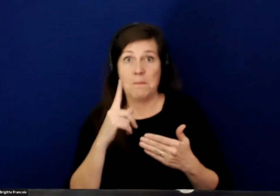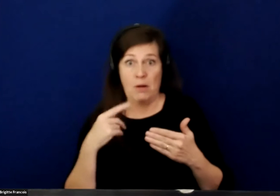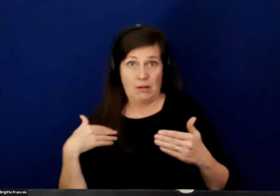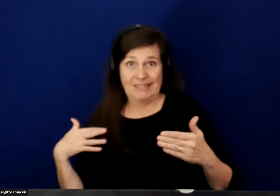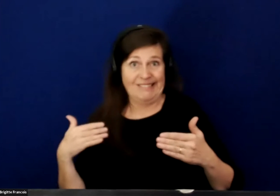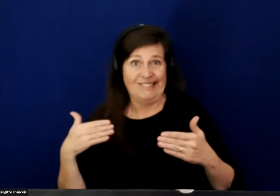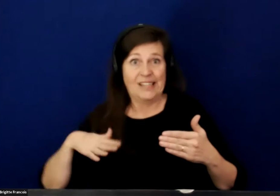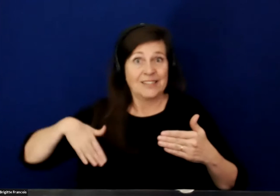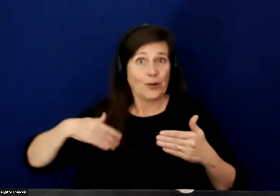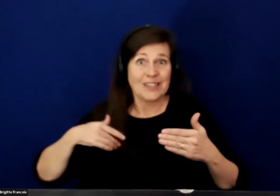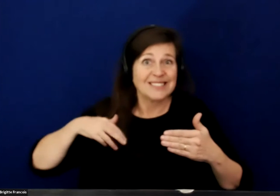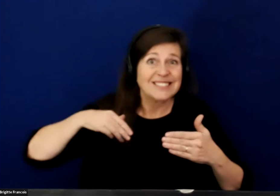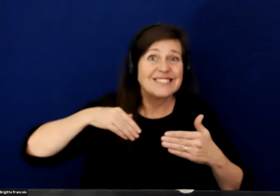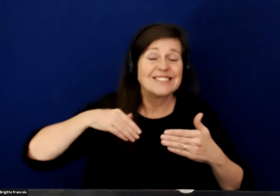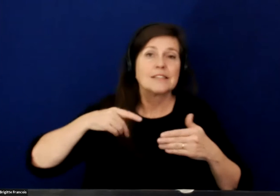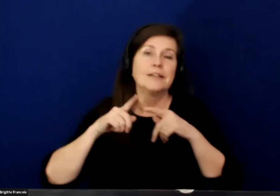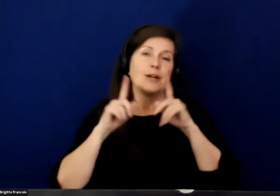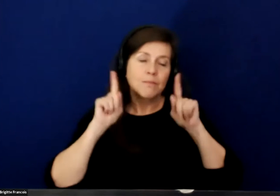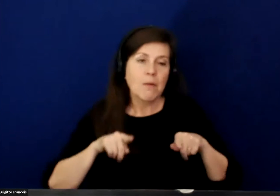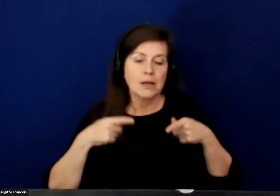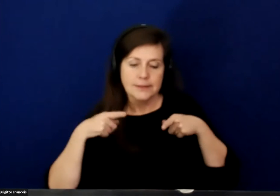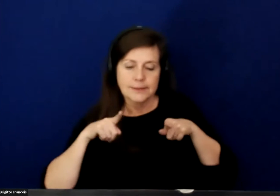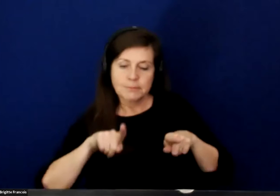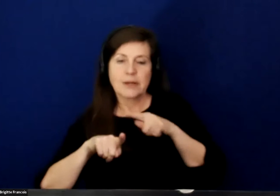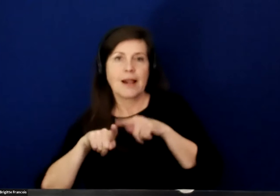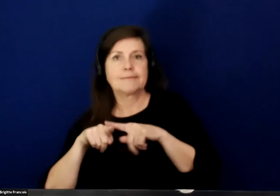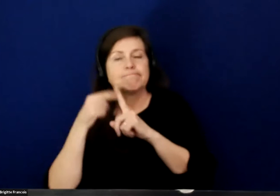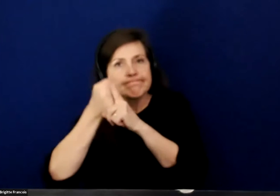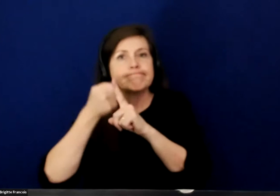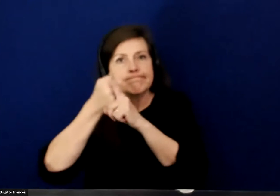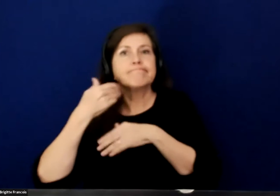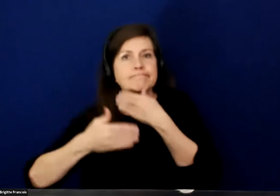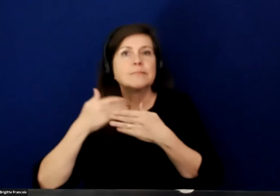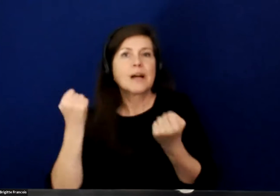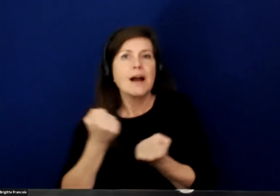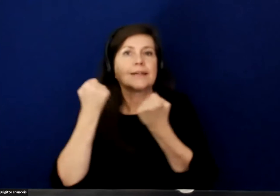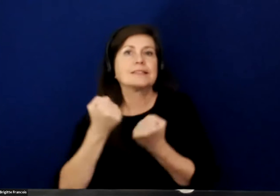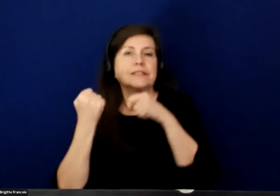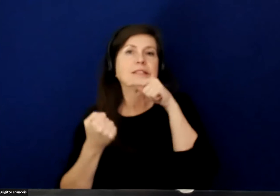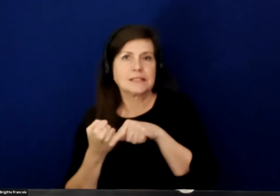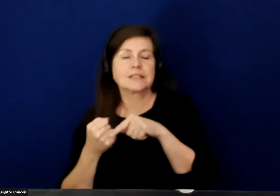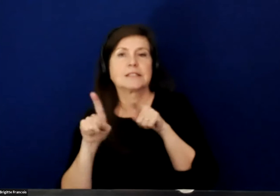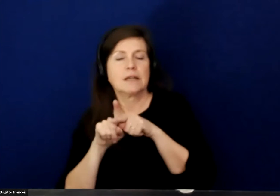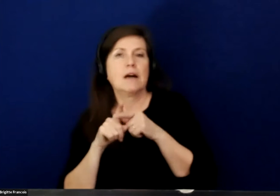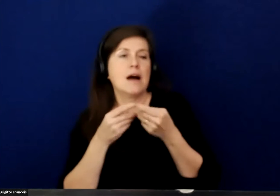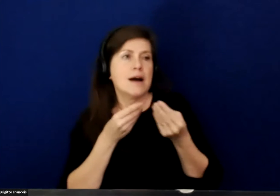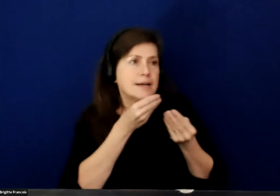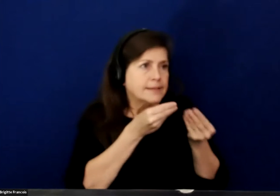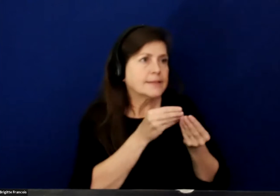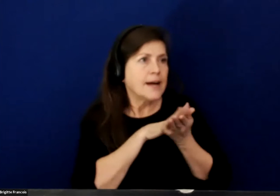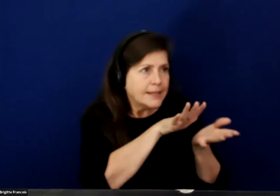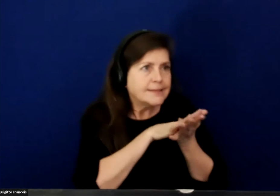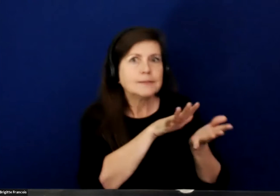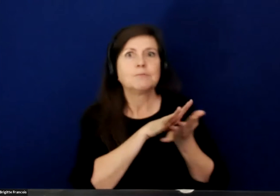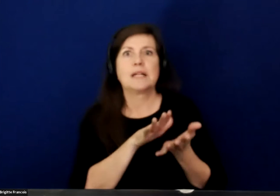to have some parallel activities, I think. Some for those who needs to be aware of the